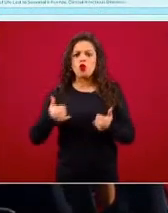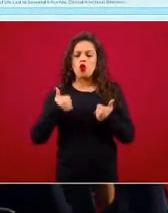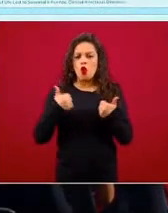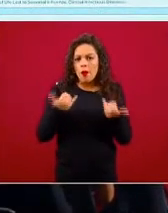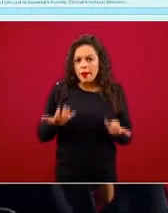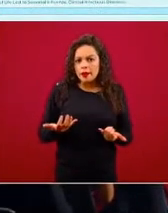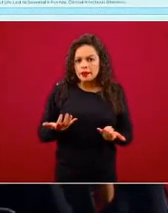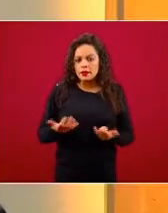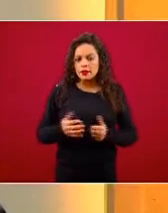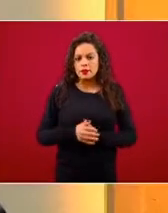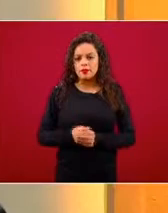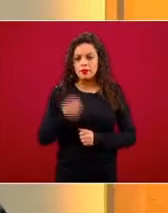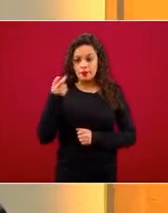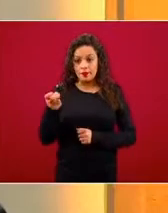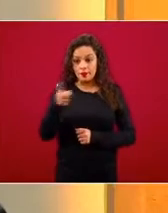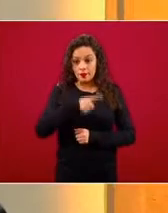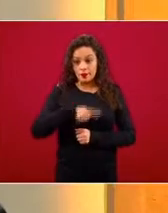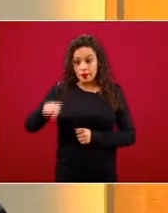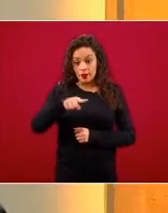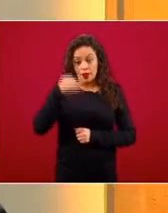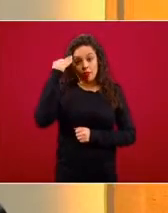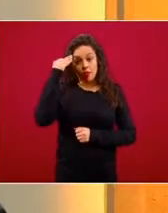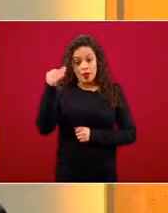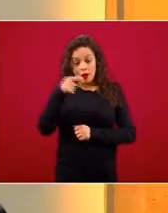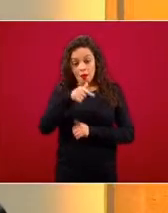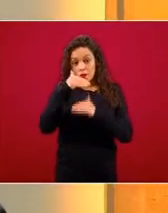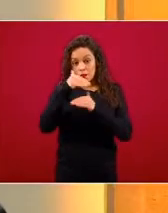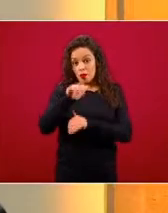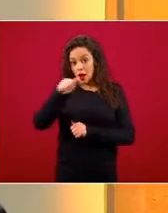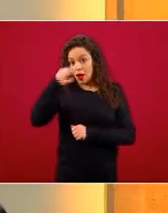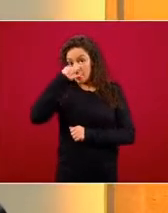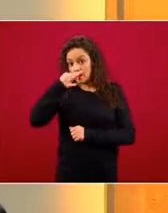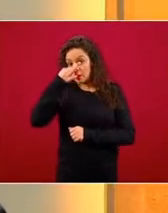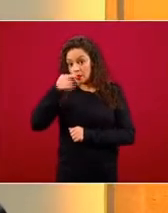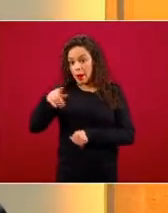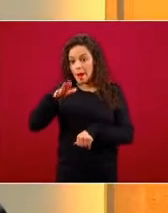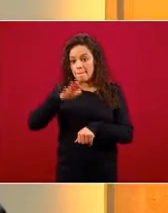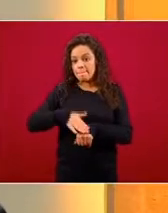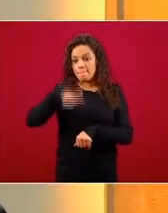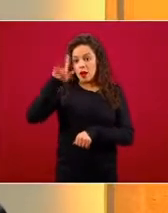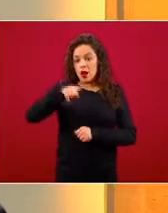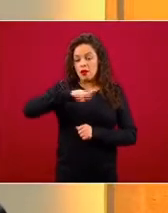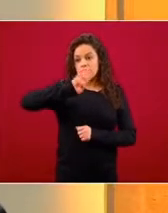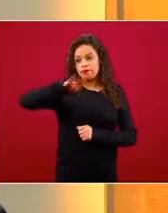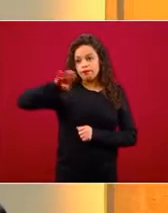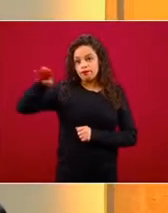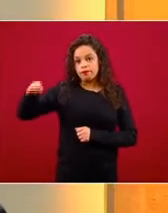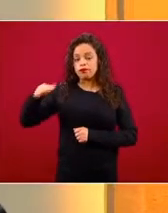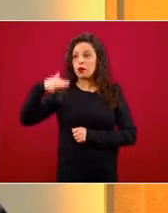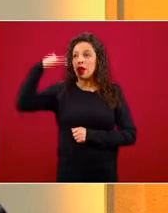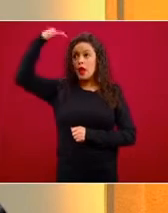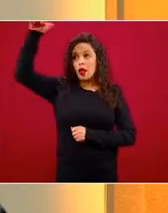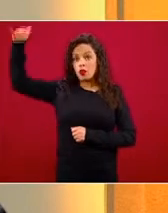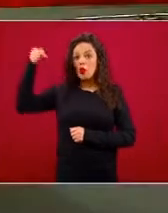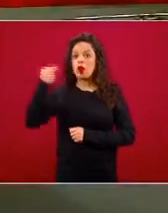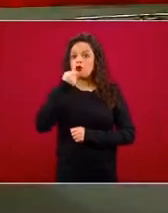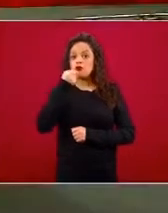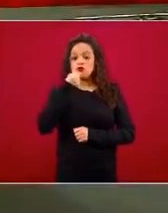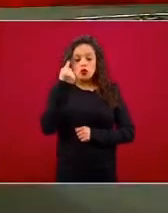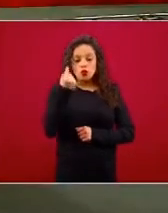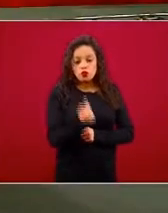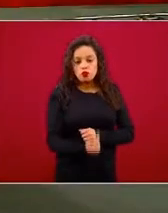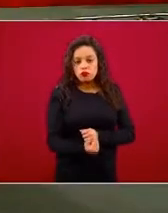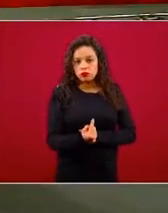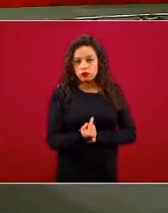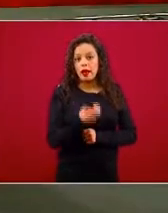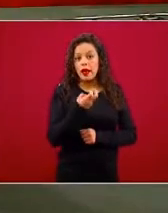flu, it usually happens in people who are older than 60 and under 5 years old. That's just a study, but I wanted to show you that here to see